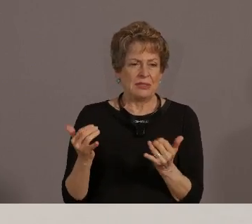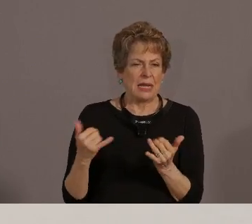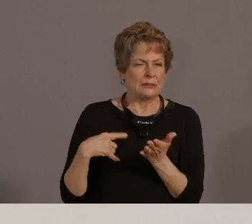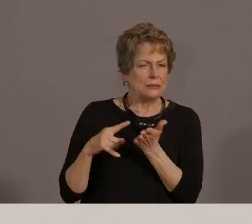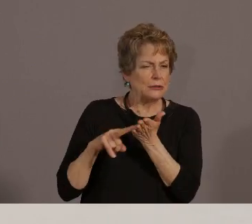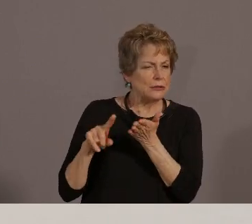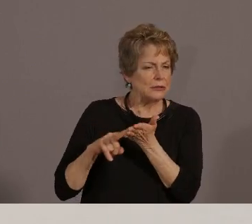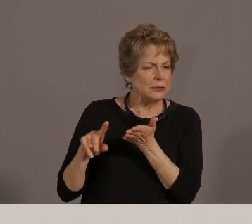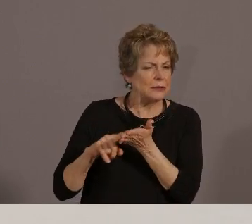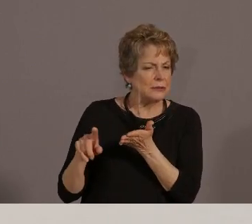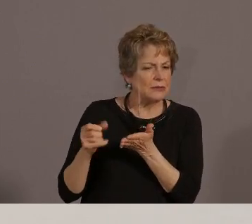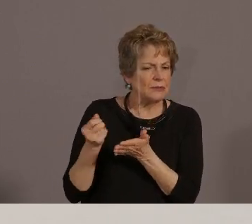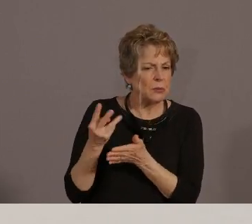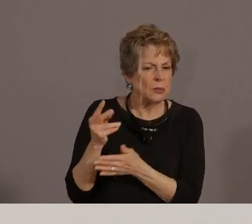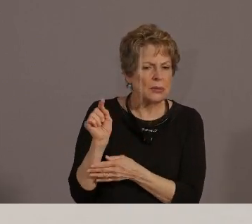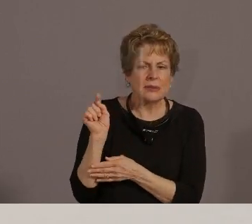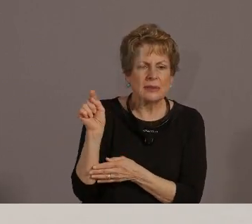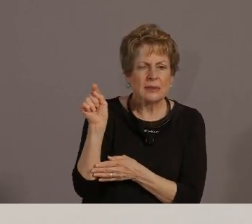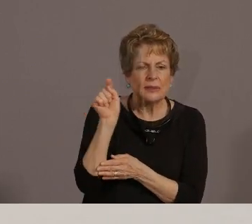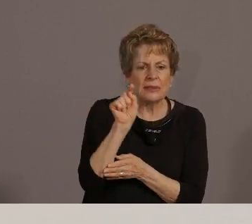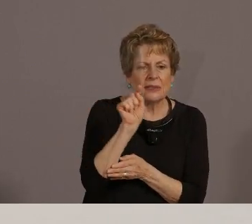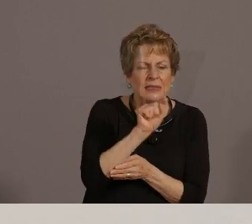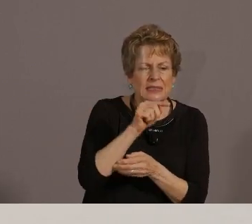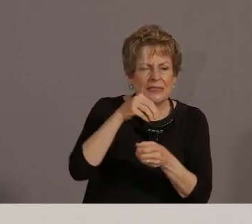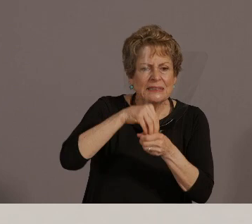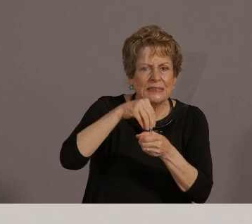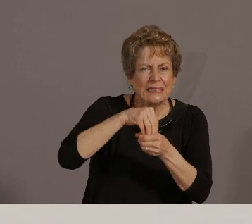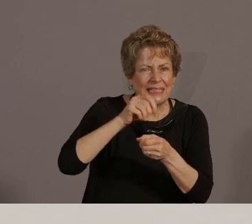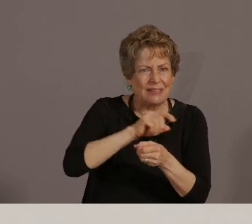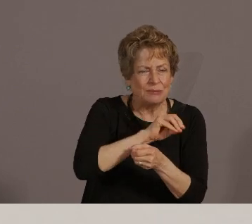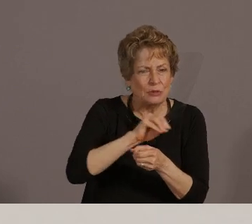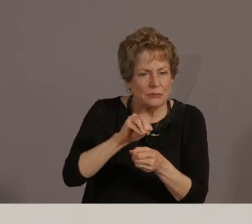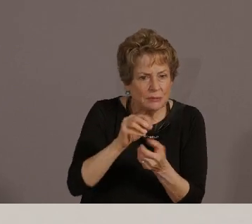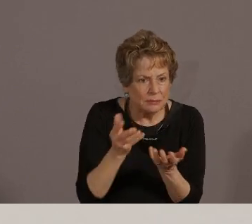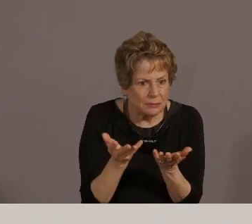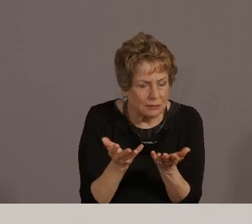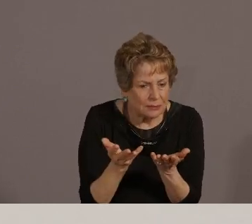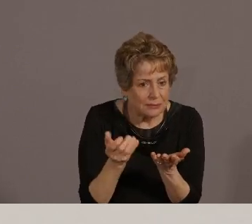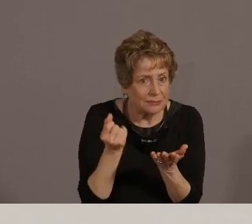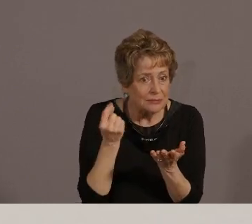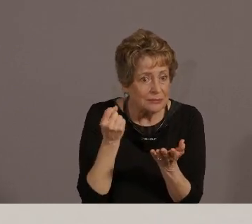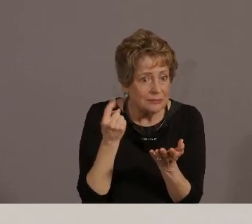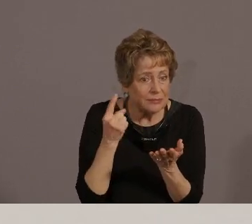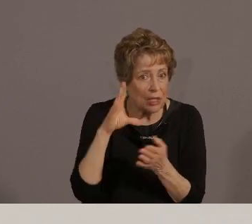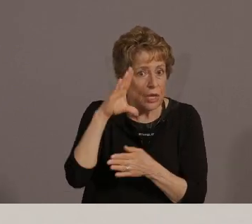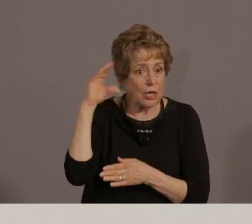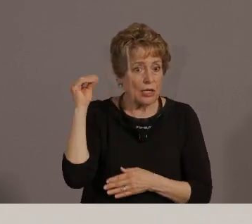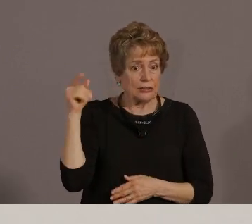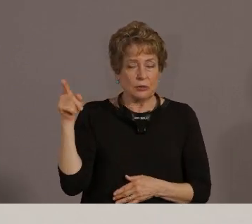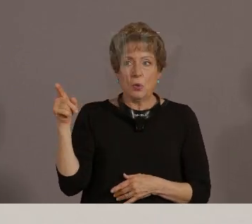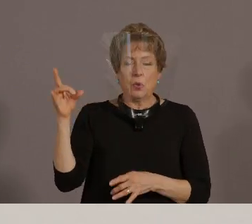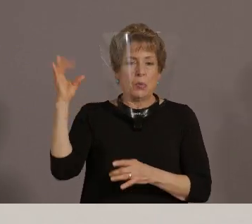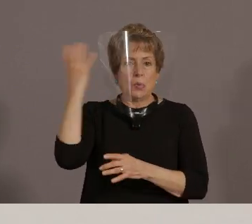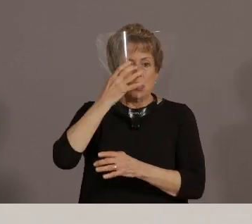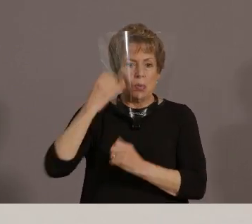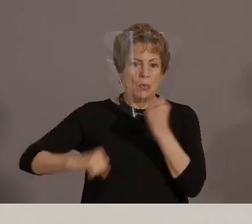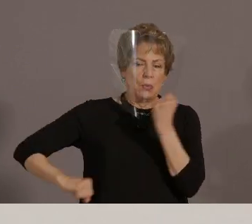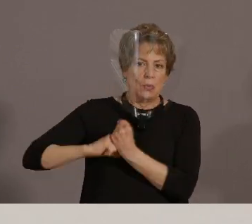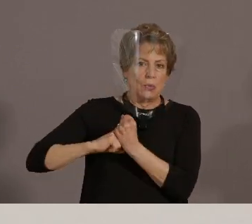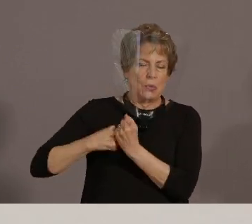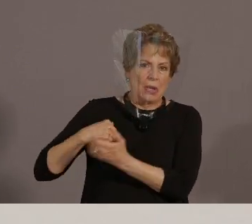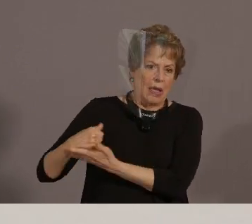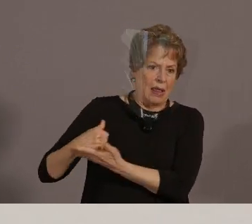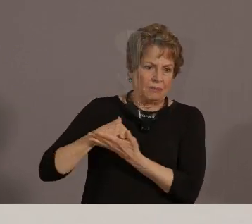been instrumental in helping us identify the potential options that we have. And